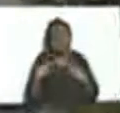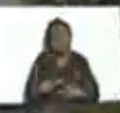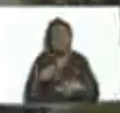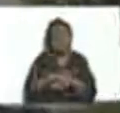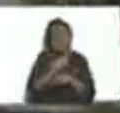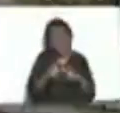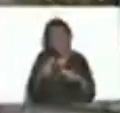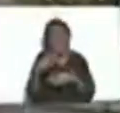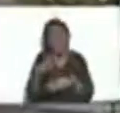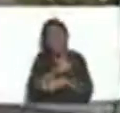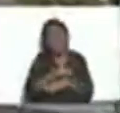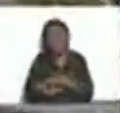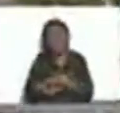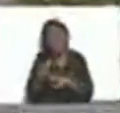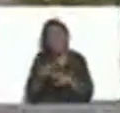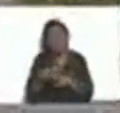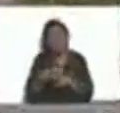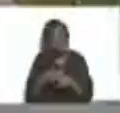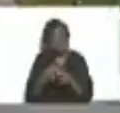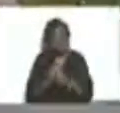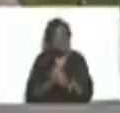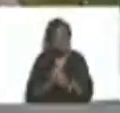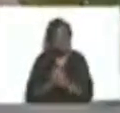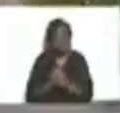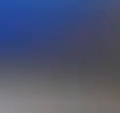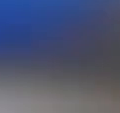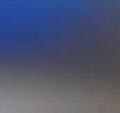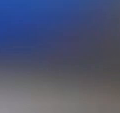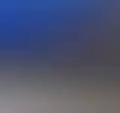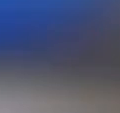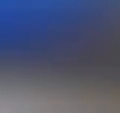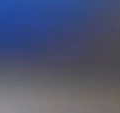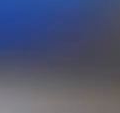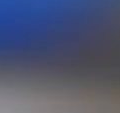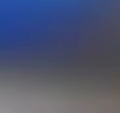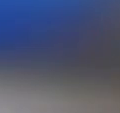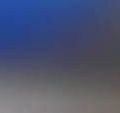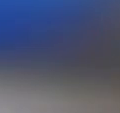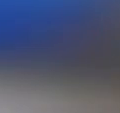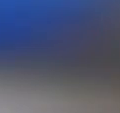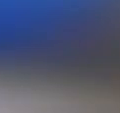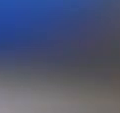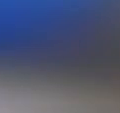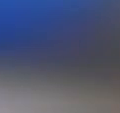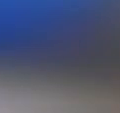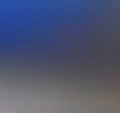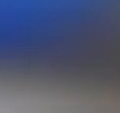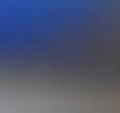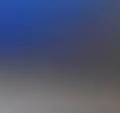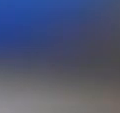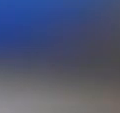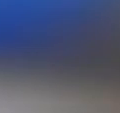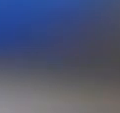in short order. For the Bahamas Tonight, I'm Corval Pyfrom. Hi, I'm Cleopatra Murphy. Thank you for watching our